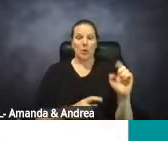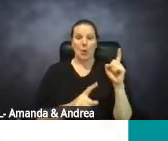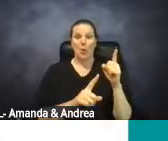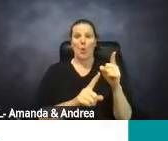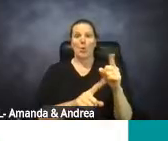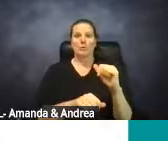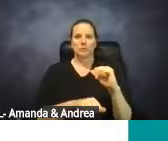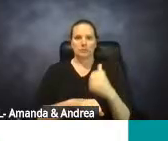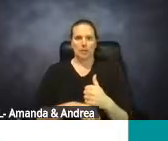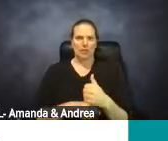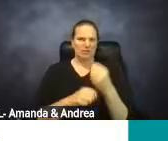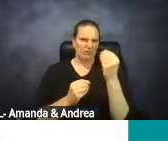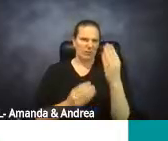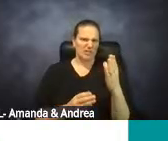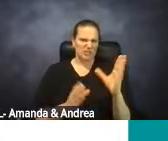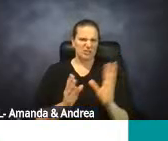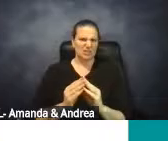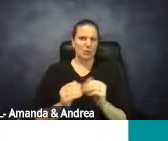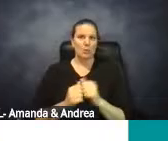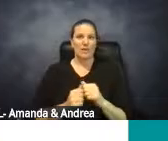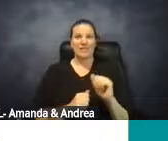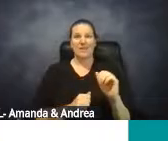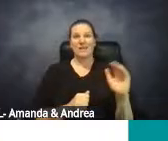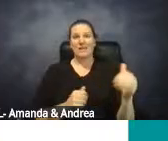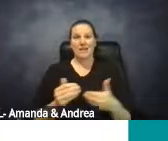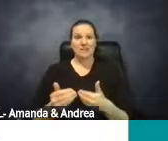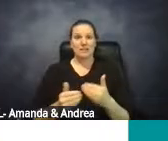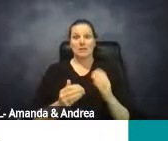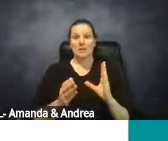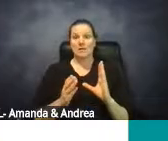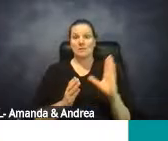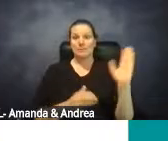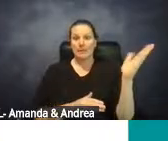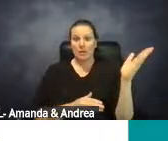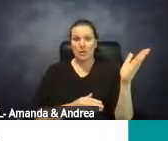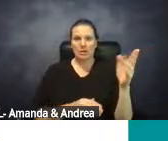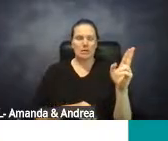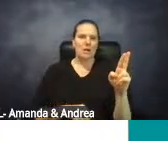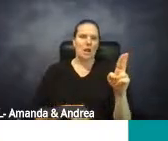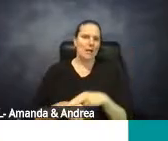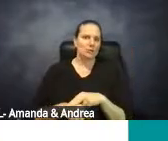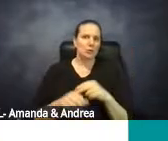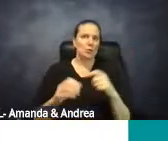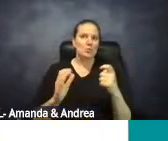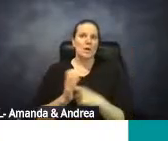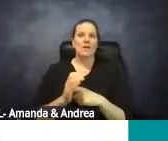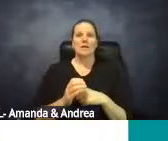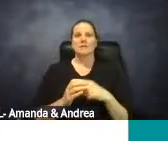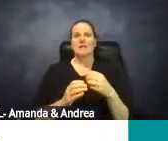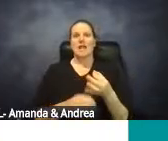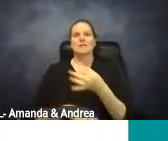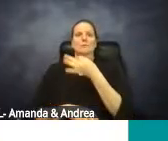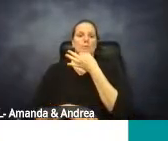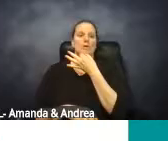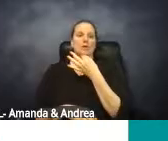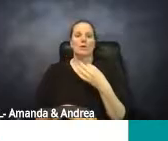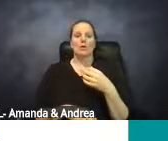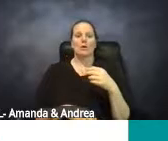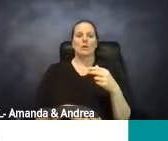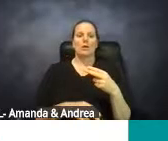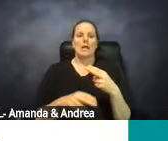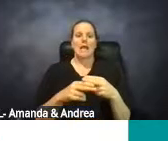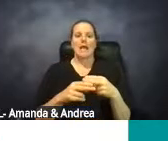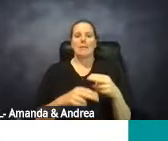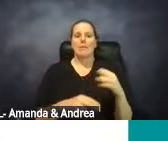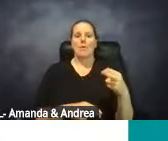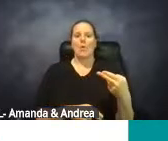information session with the guest speaker, nationally recognized expert, Colette Holt. And for